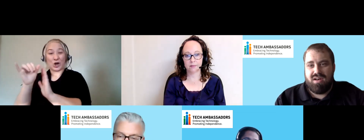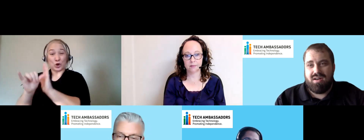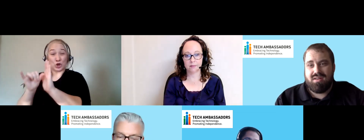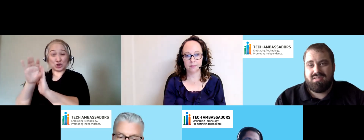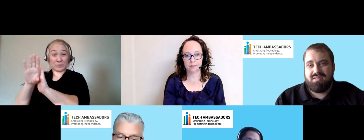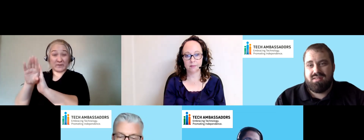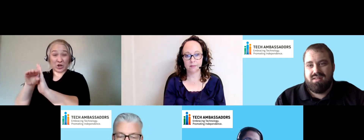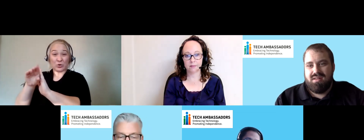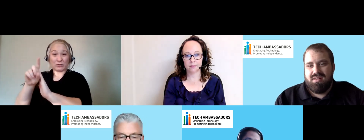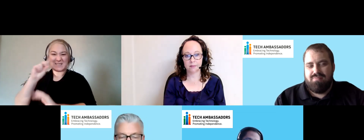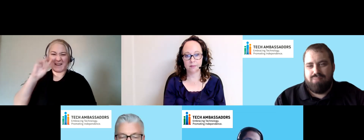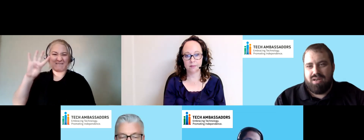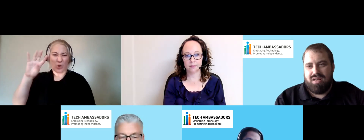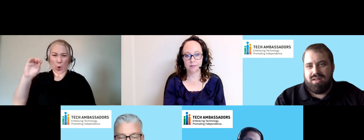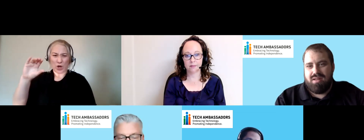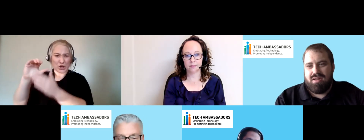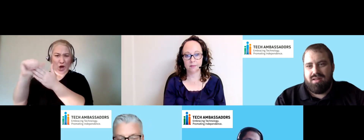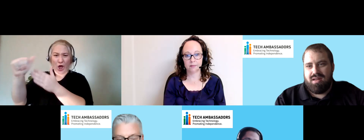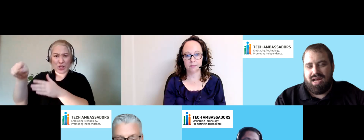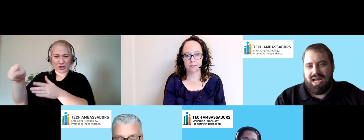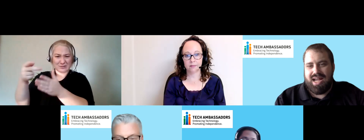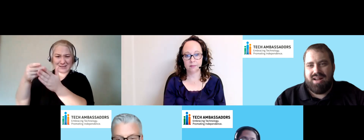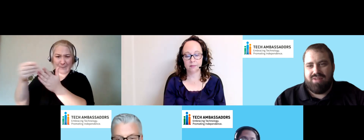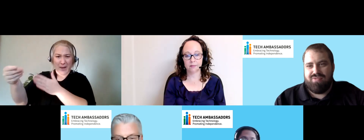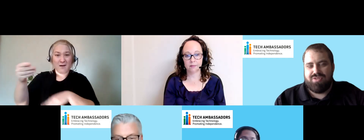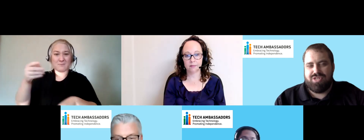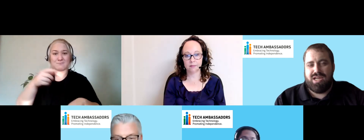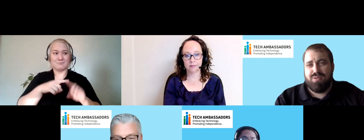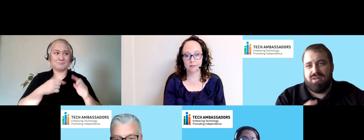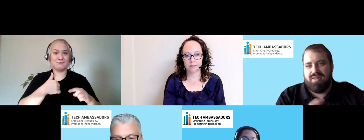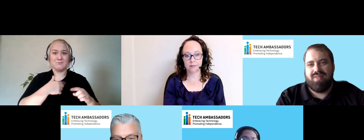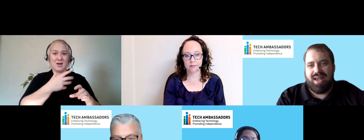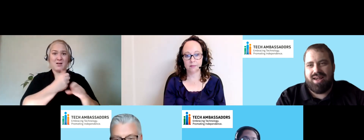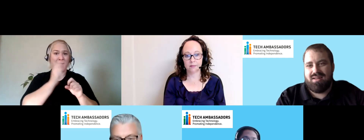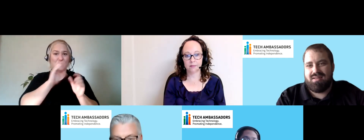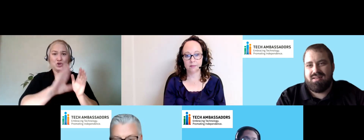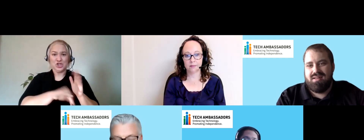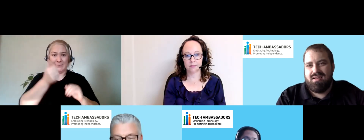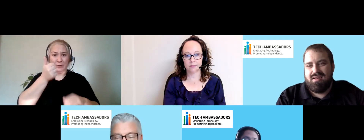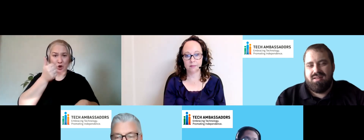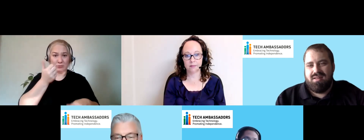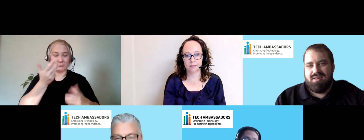$40, but I got it for cheaper than that,